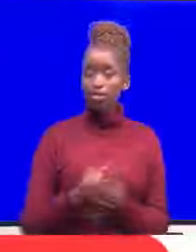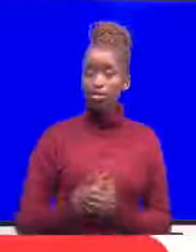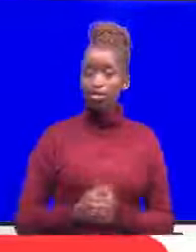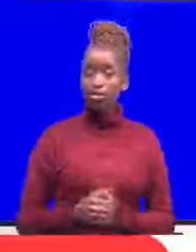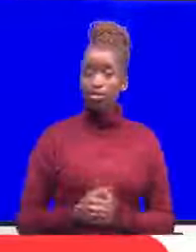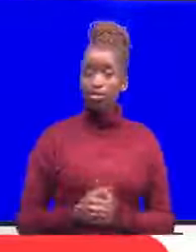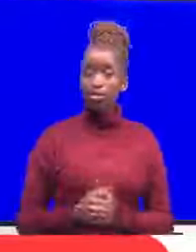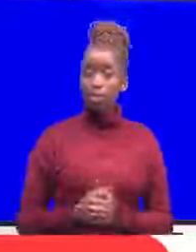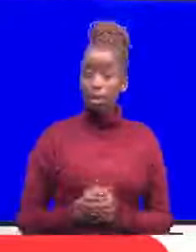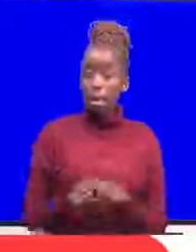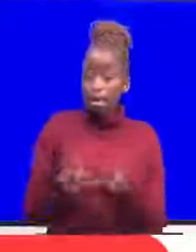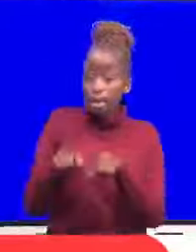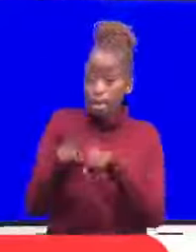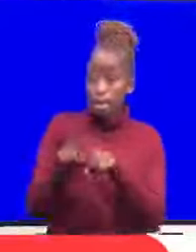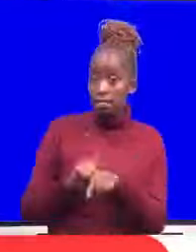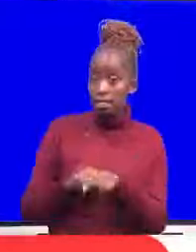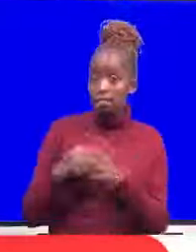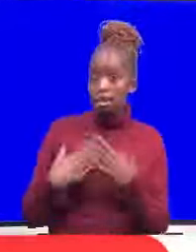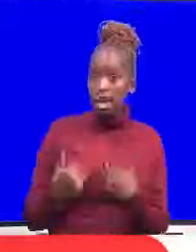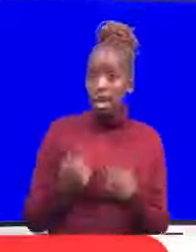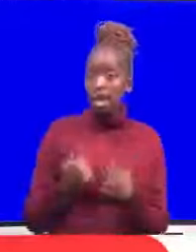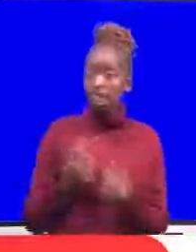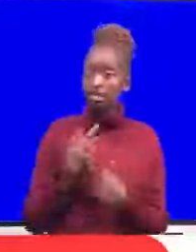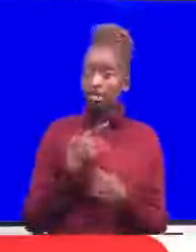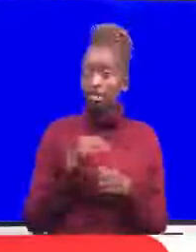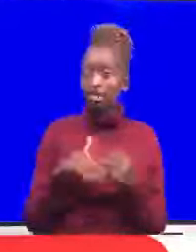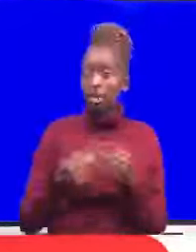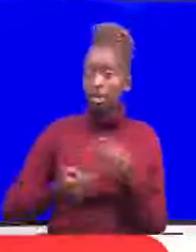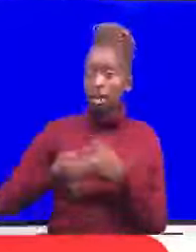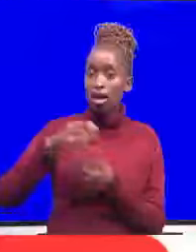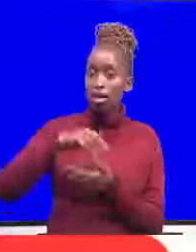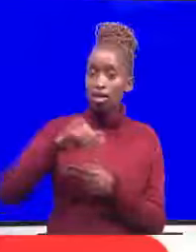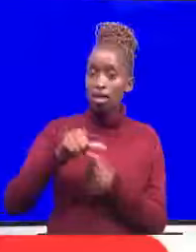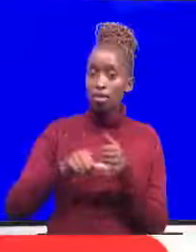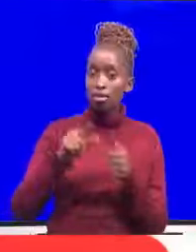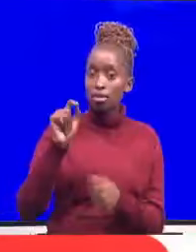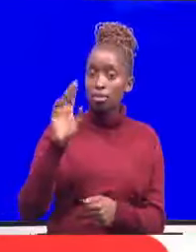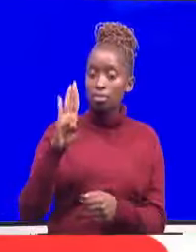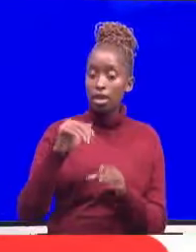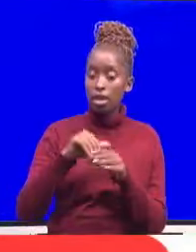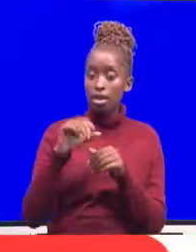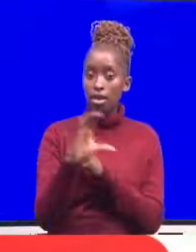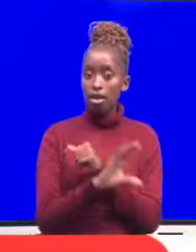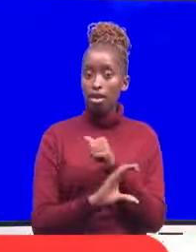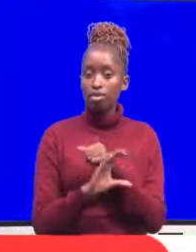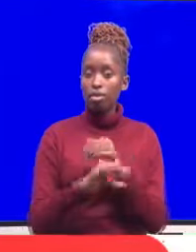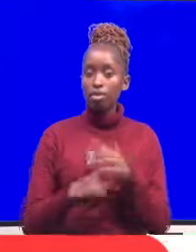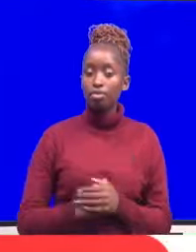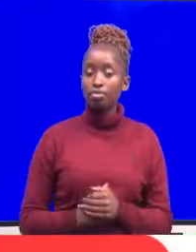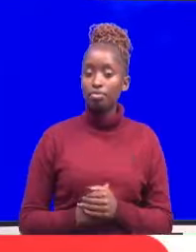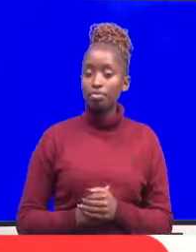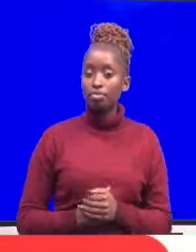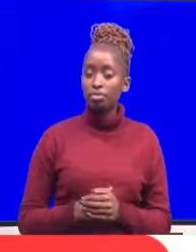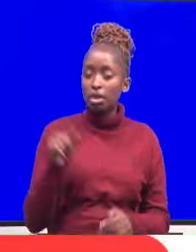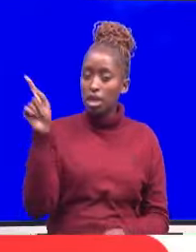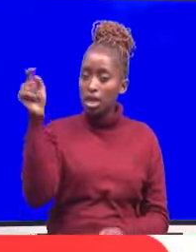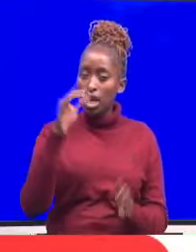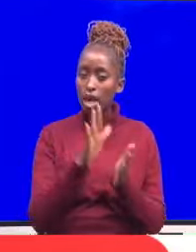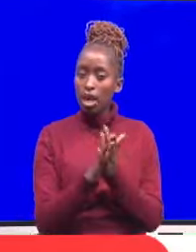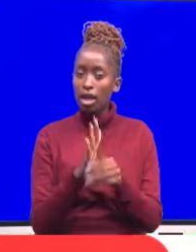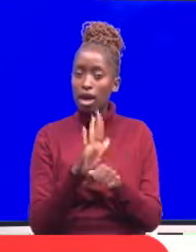while at the same time decrying high cases of tuberculosis being recorded in the country. In Kenya, as in many parts of the